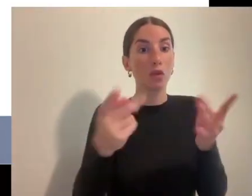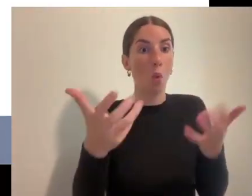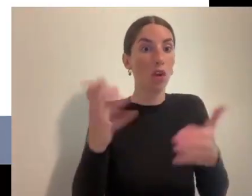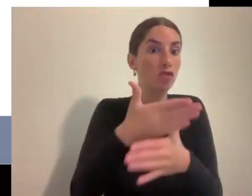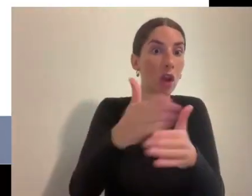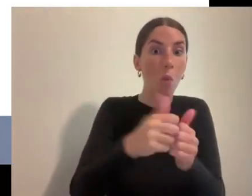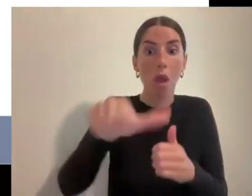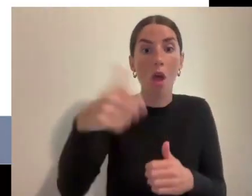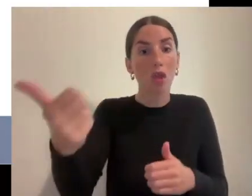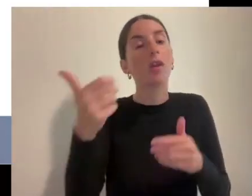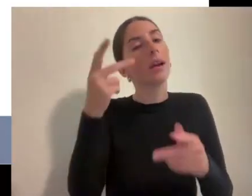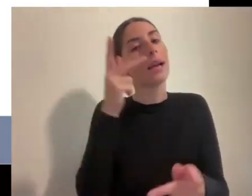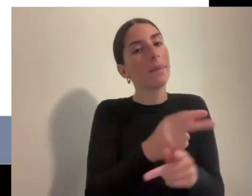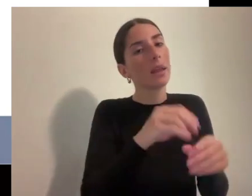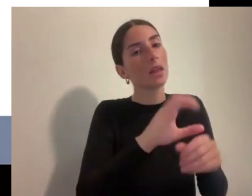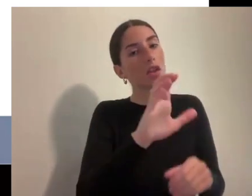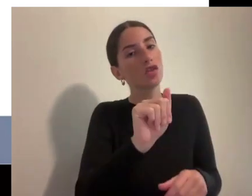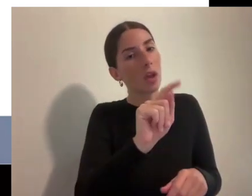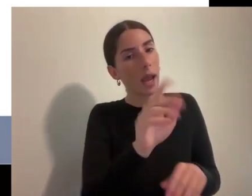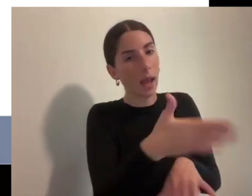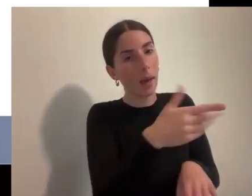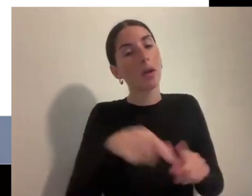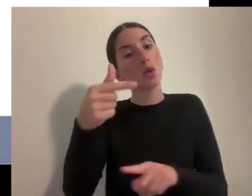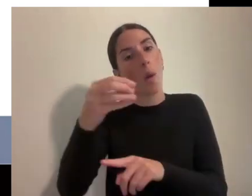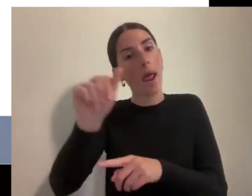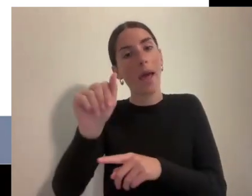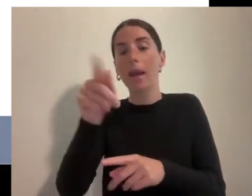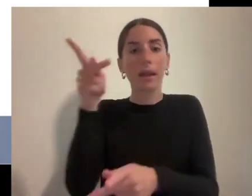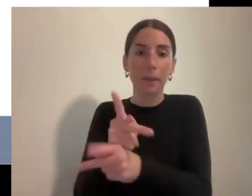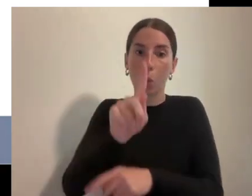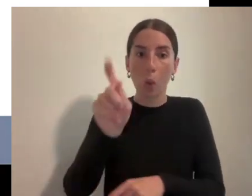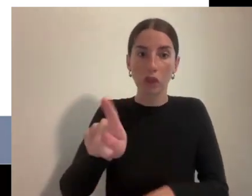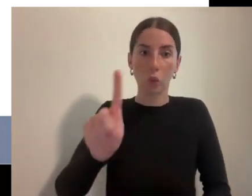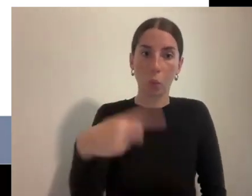the Q&A box only for questions.